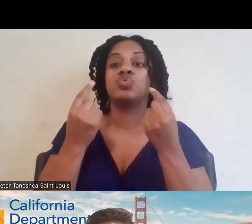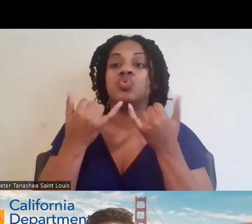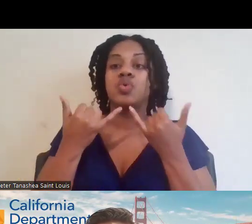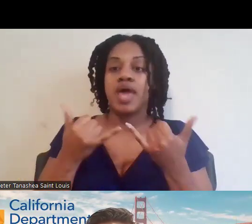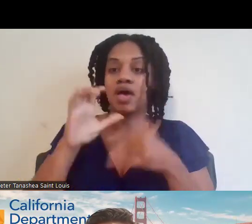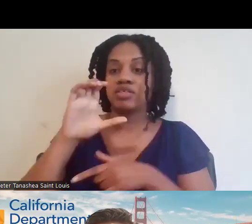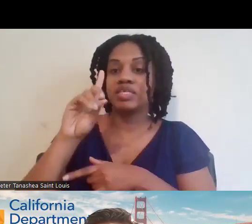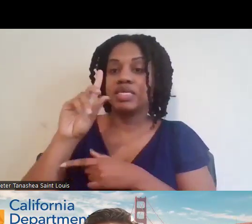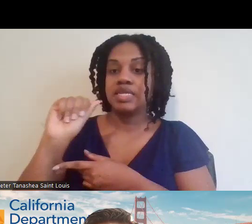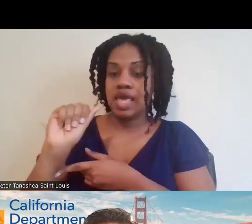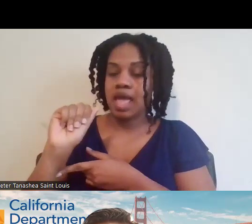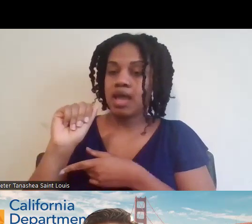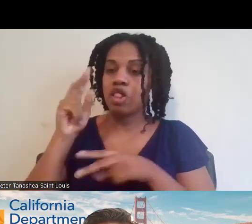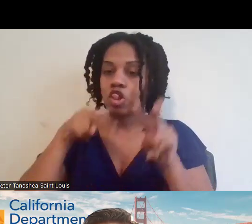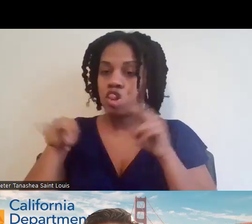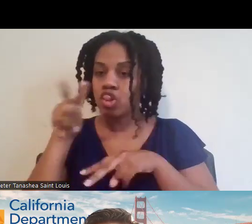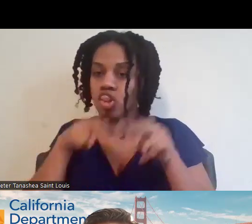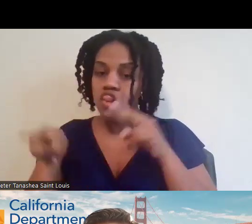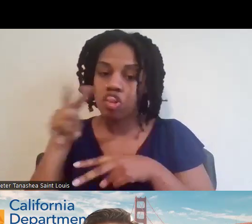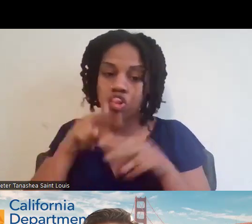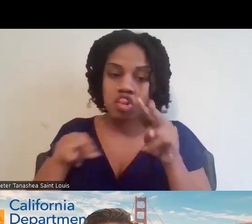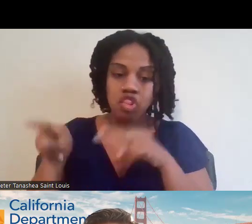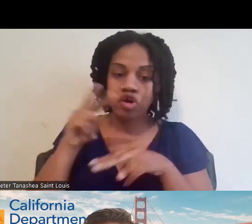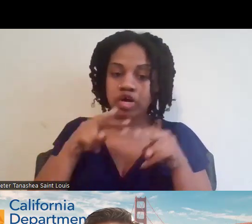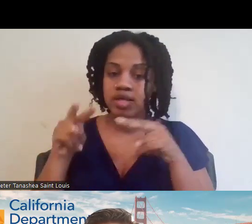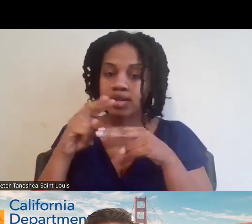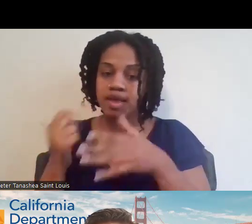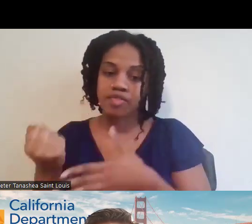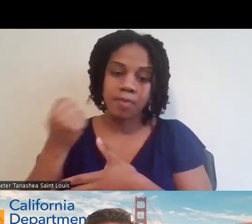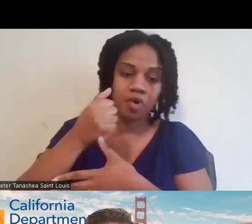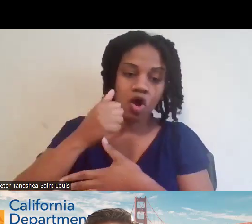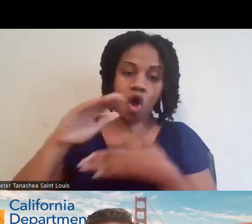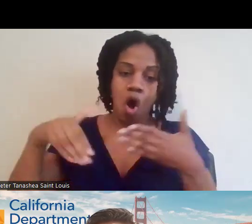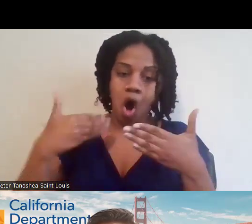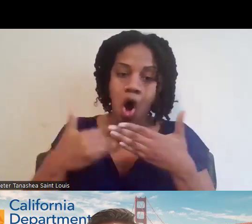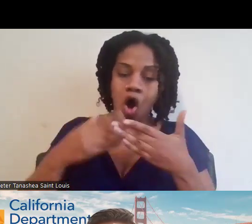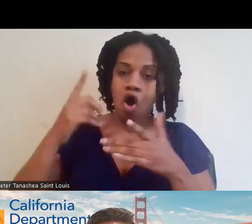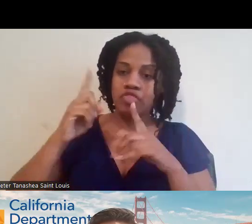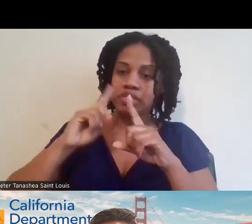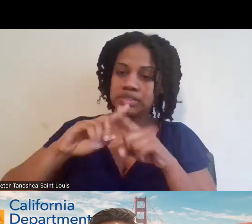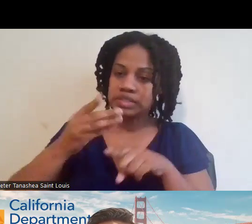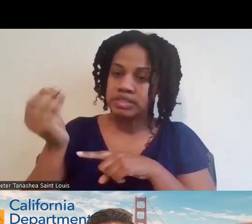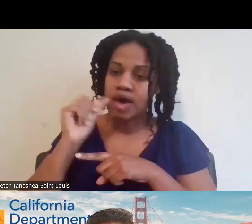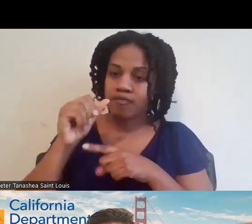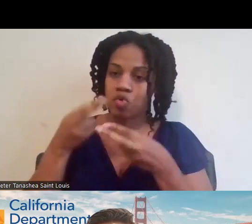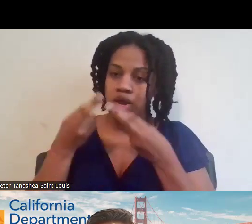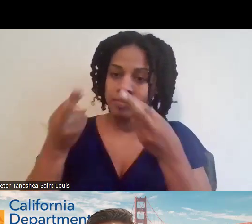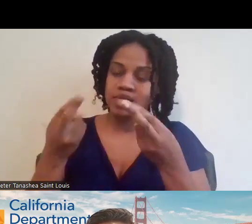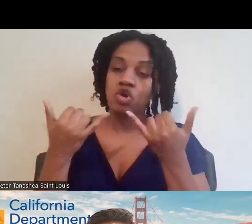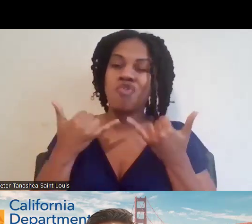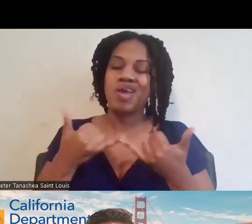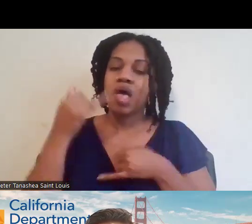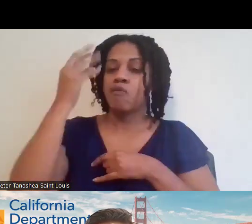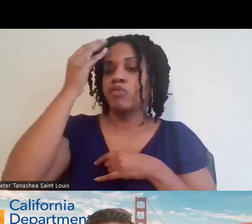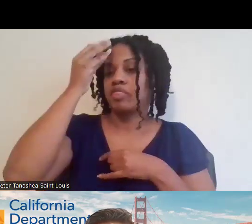CDA is internally looking at the prioritization and sequencing of all these several recommendations. Right now, we're